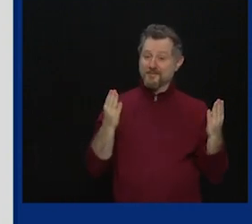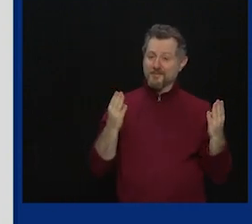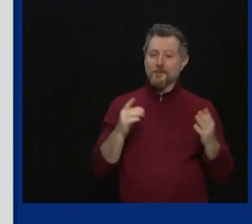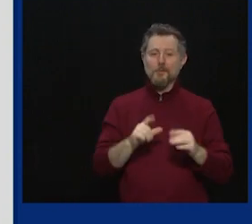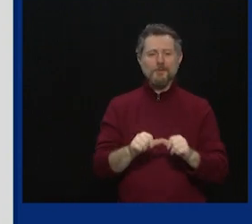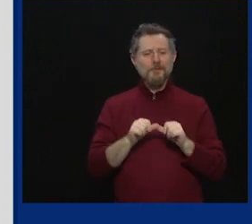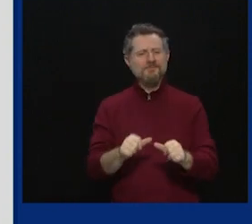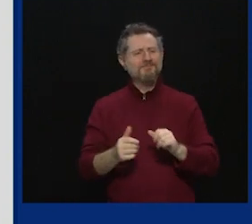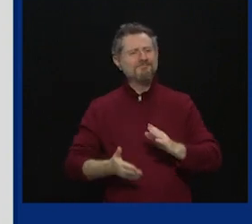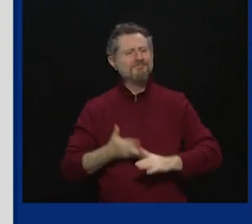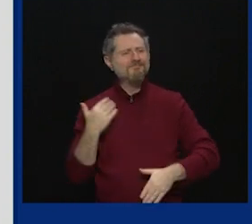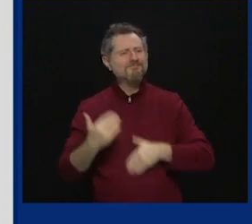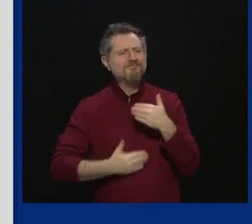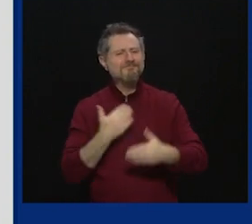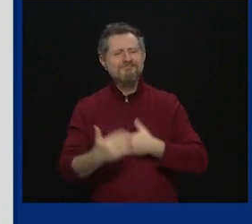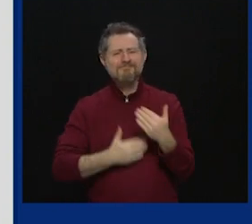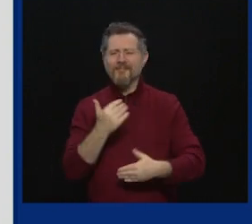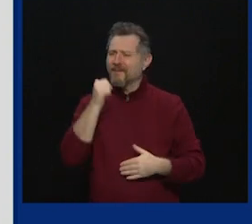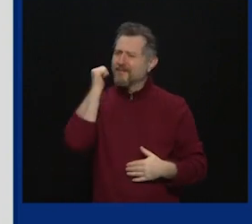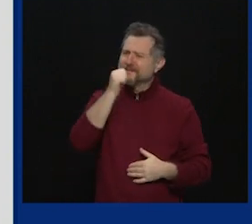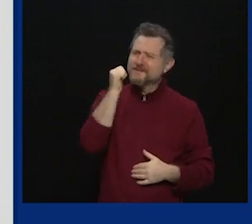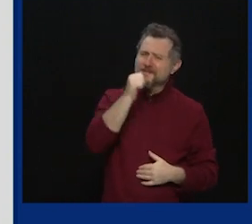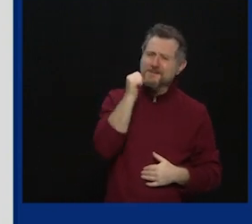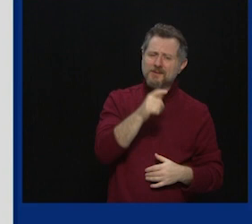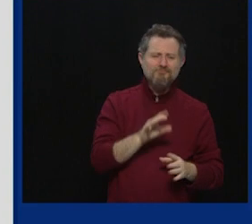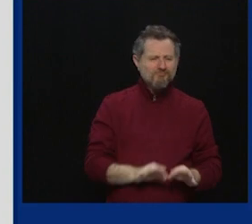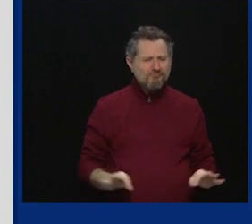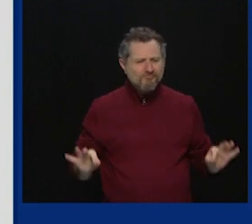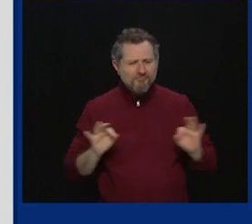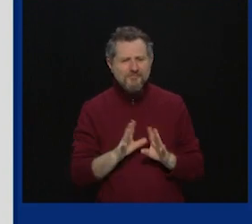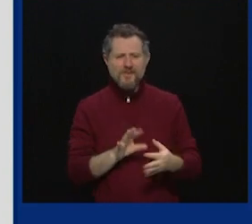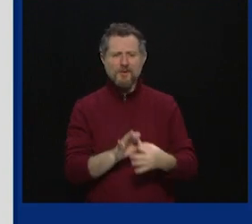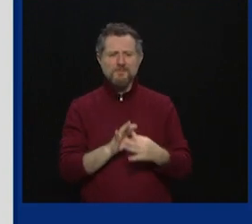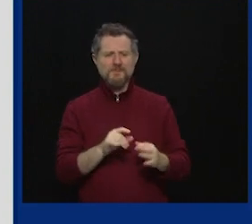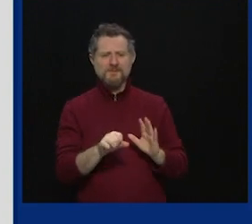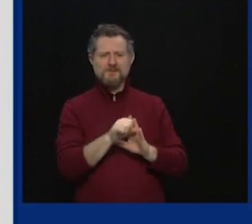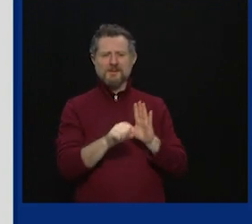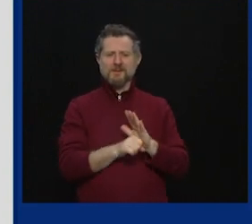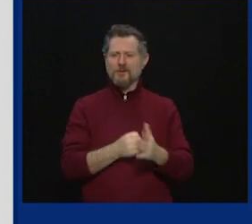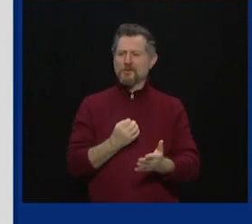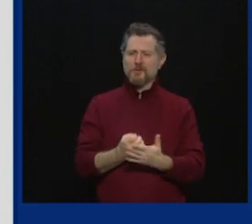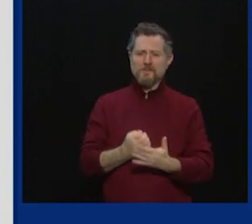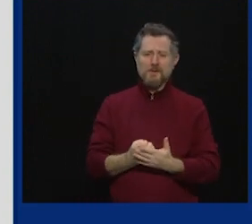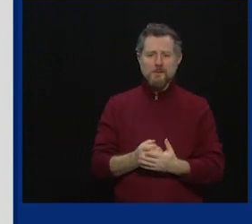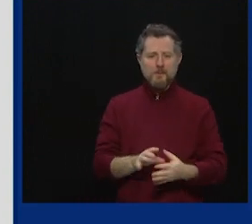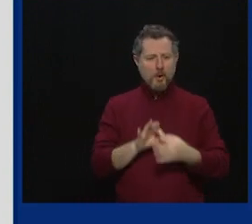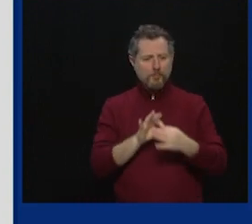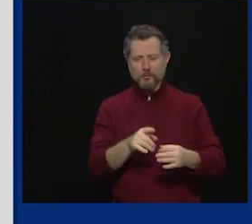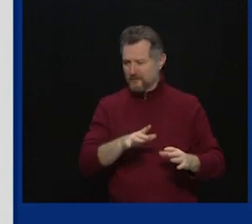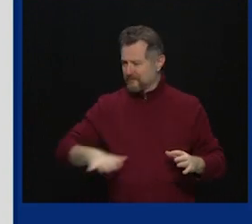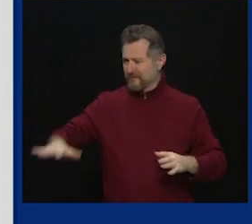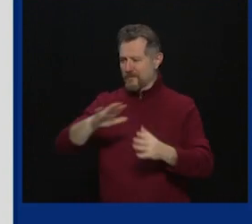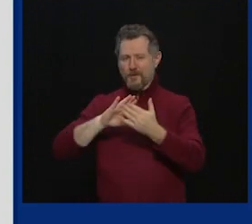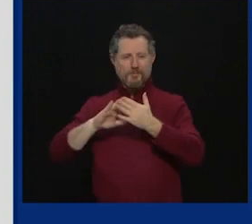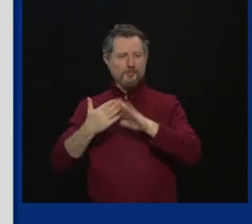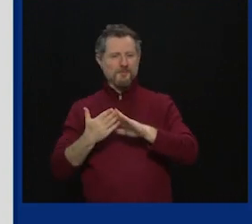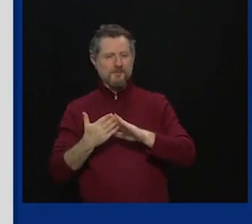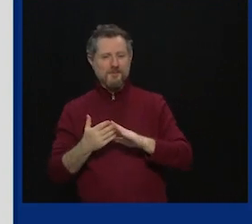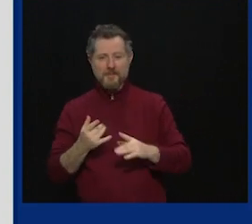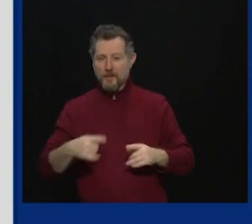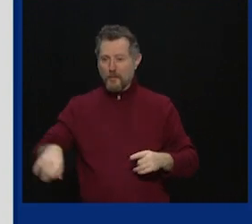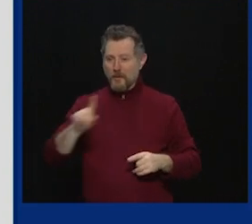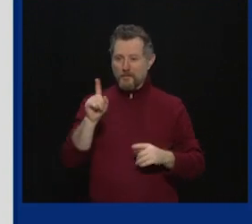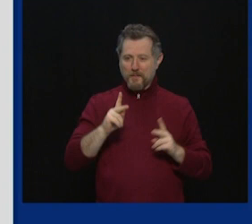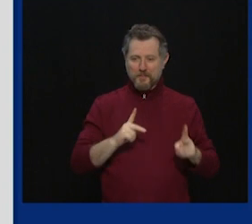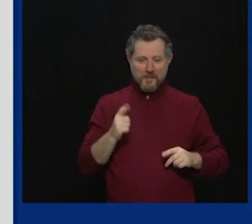do every single day. You're a critical part of our state's economy. You're an important part of our communities. You're a place that people have their jobs.